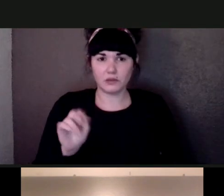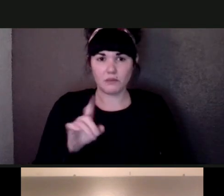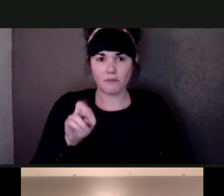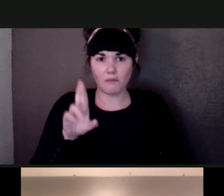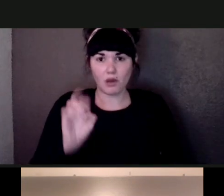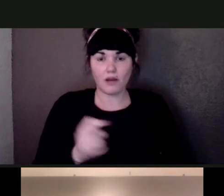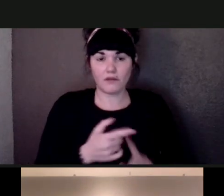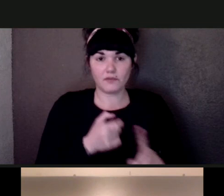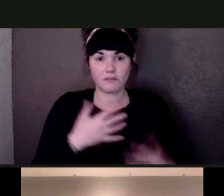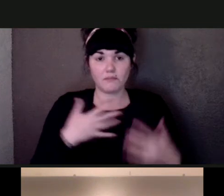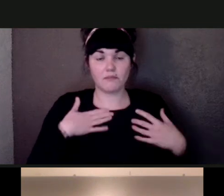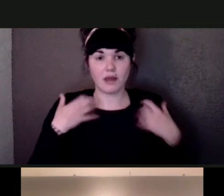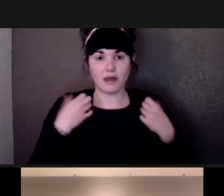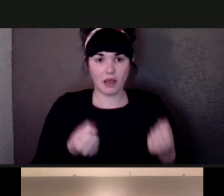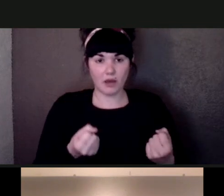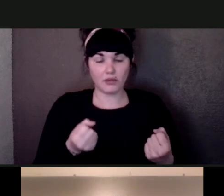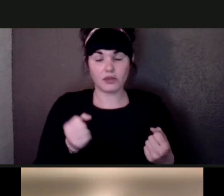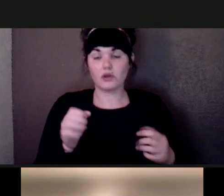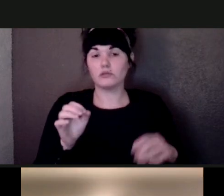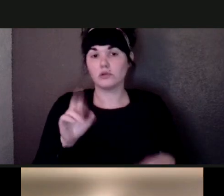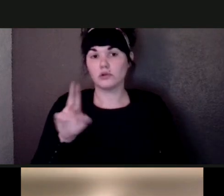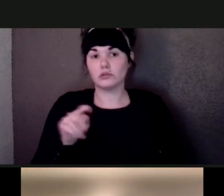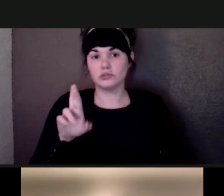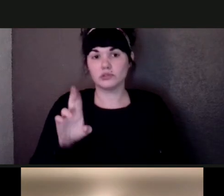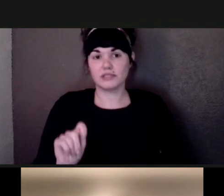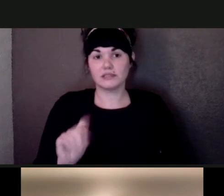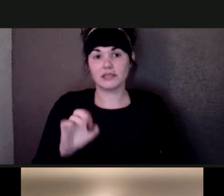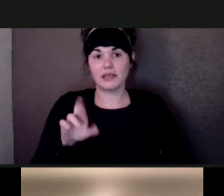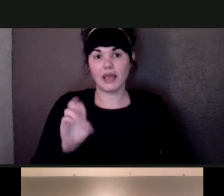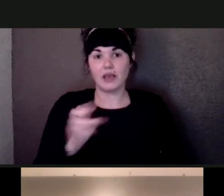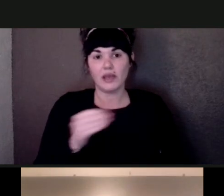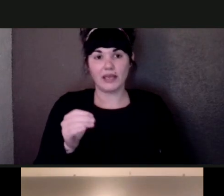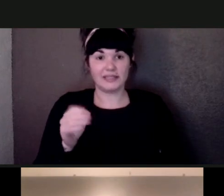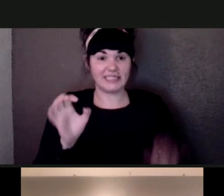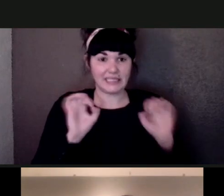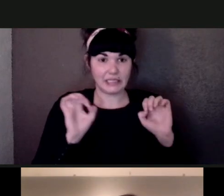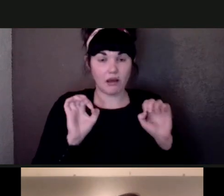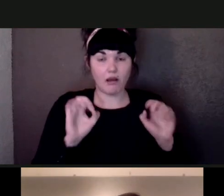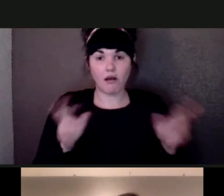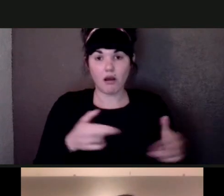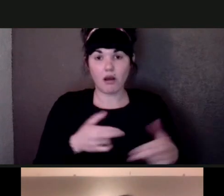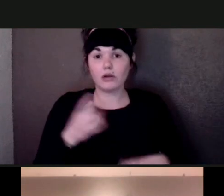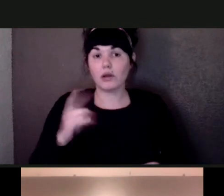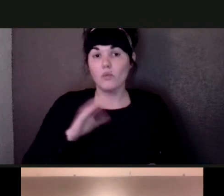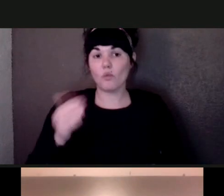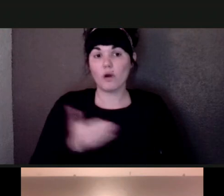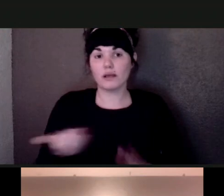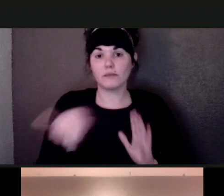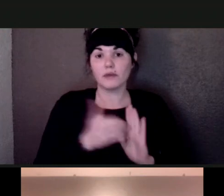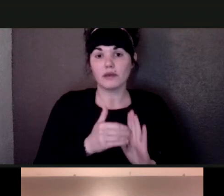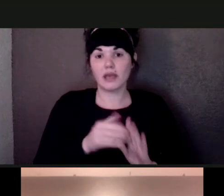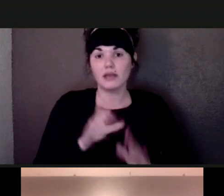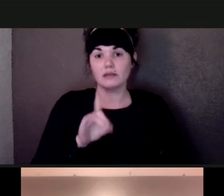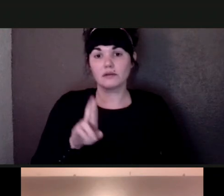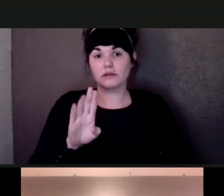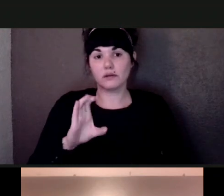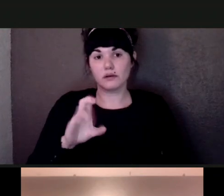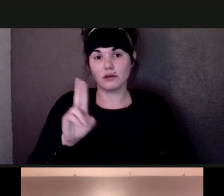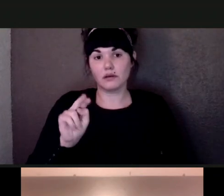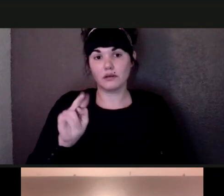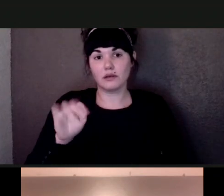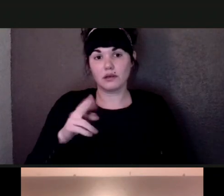urgent care and ER doctor. And, um, welcoming back, Dr. Dennis Cunningham, the system medical director of infection prevention